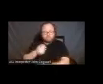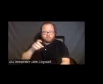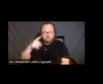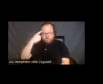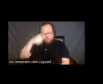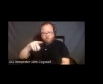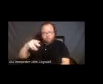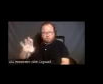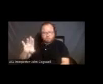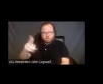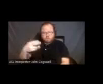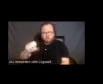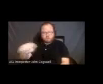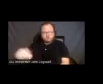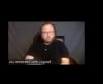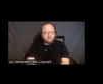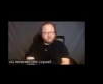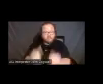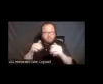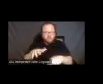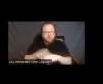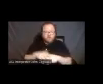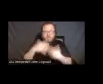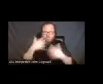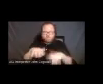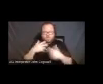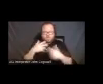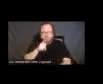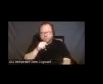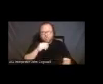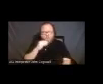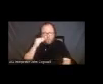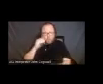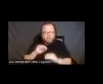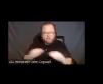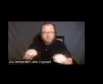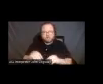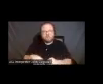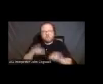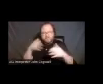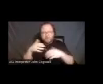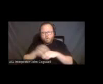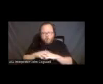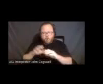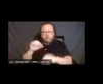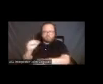is primarily focused on the chronically homeless with a focus on encampments.